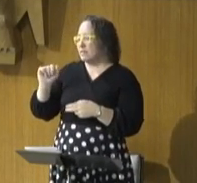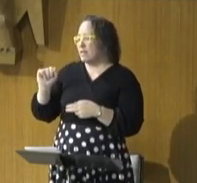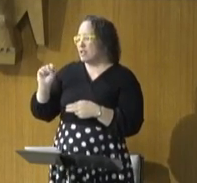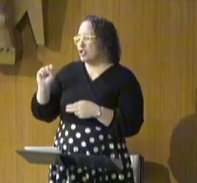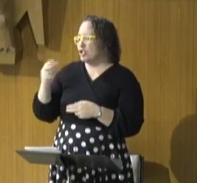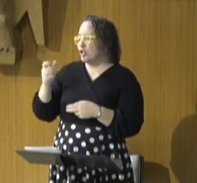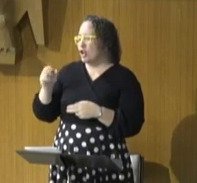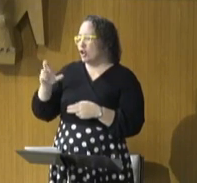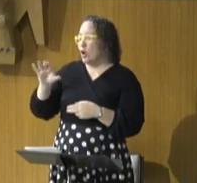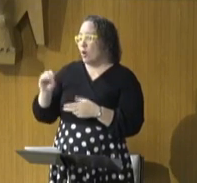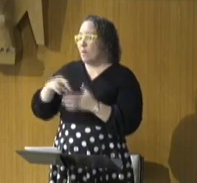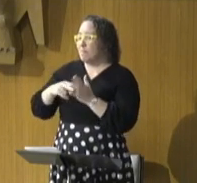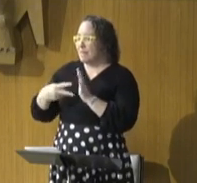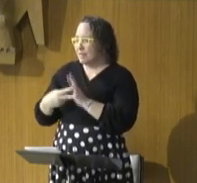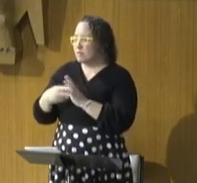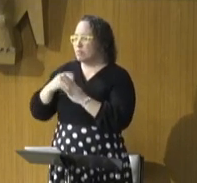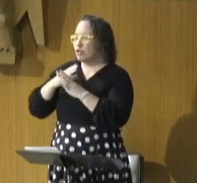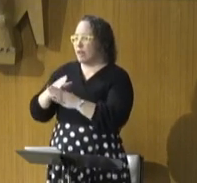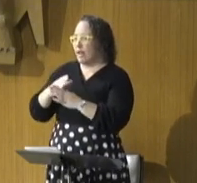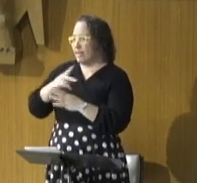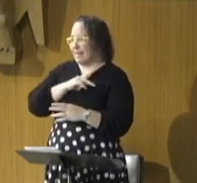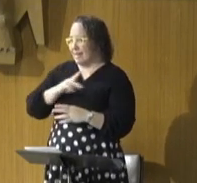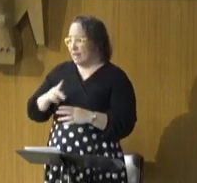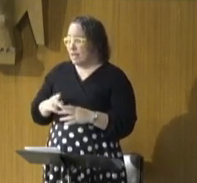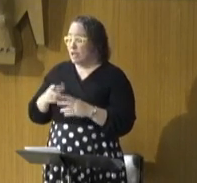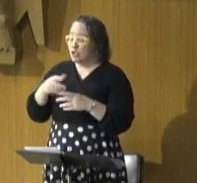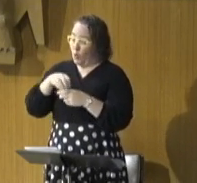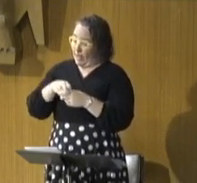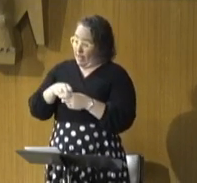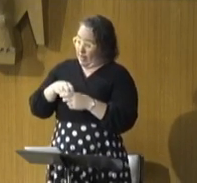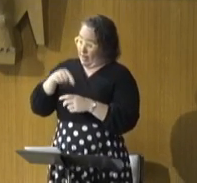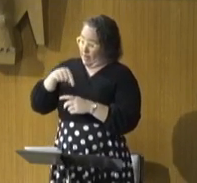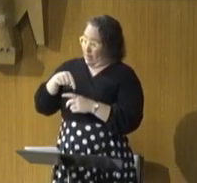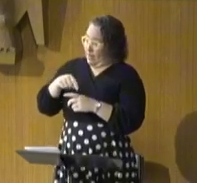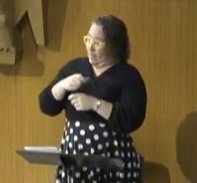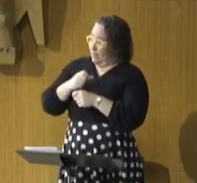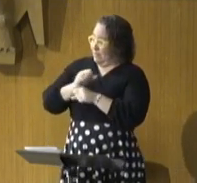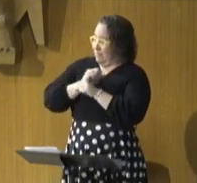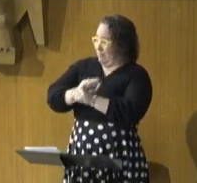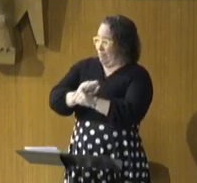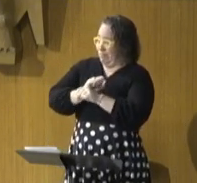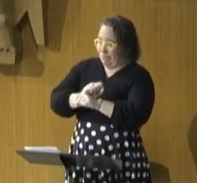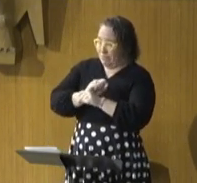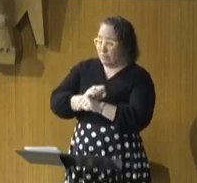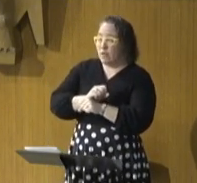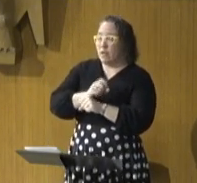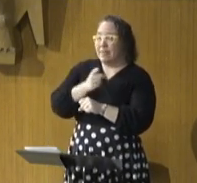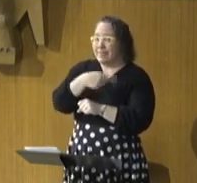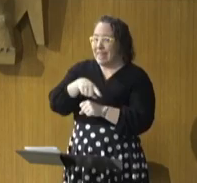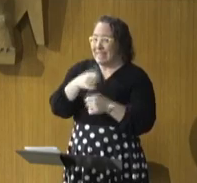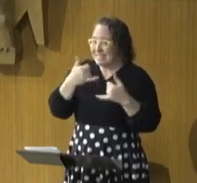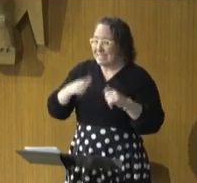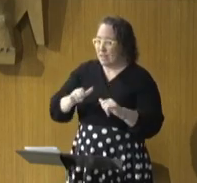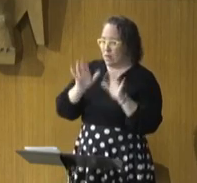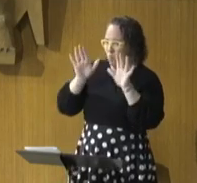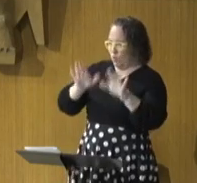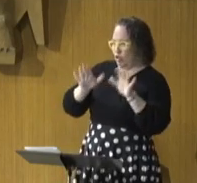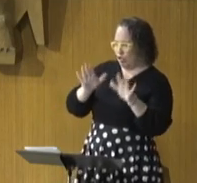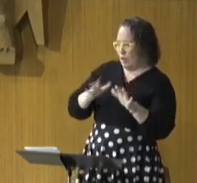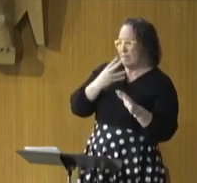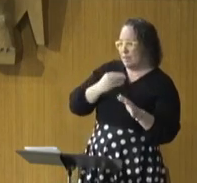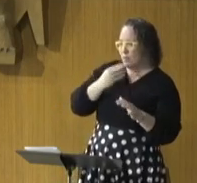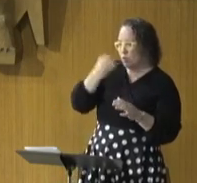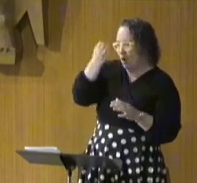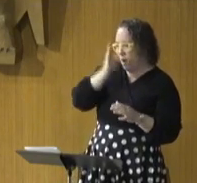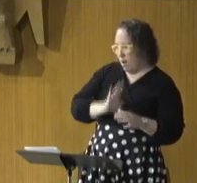In captivity, these people are stripped of their Hebrew names, which is an obvious example of the king's desire to